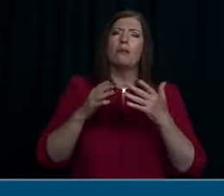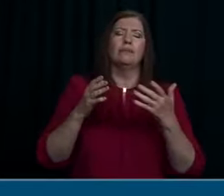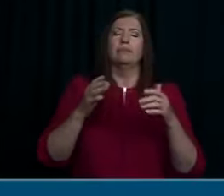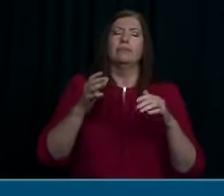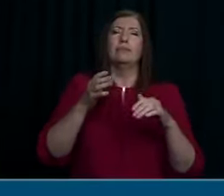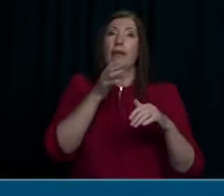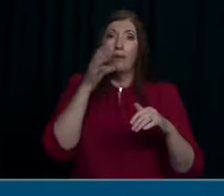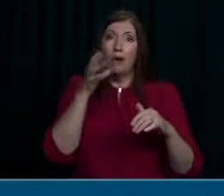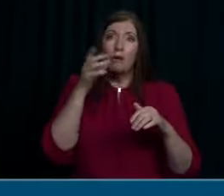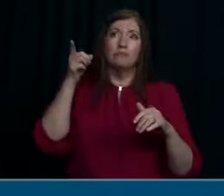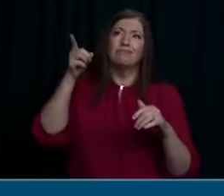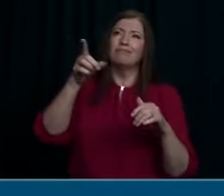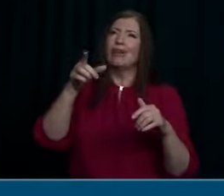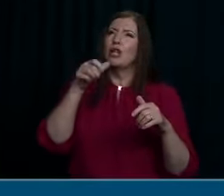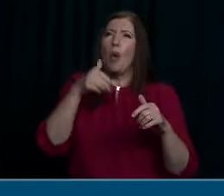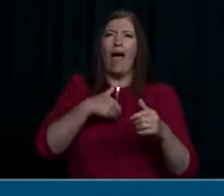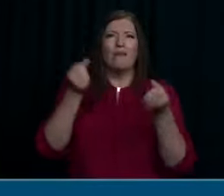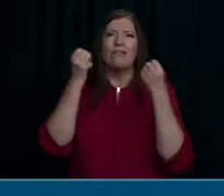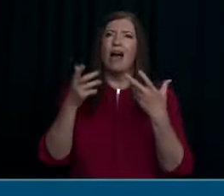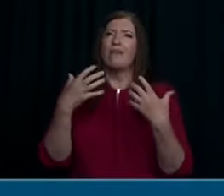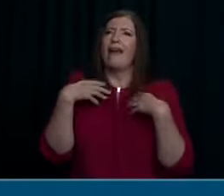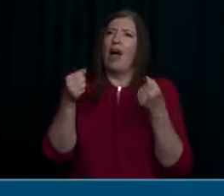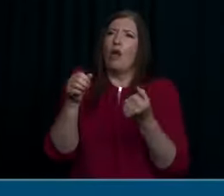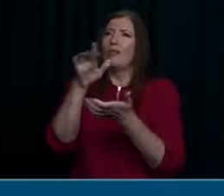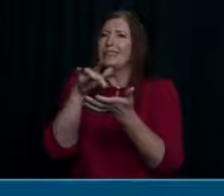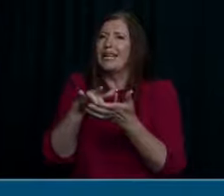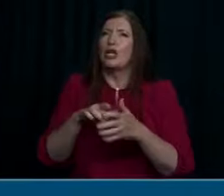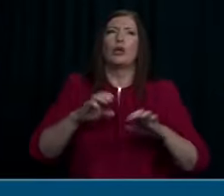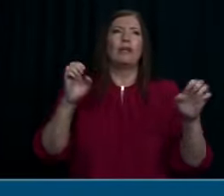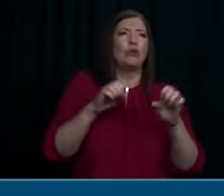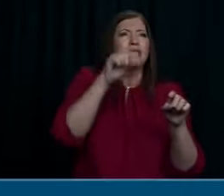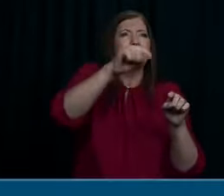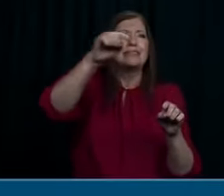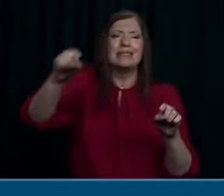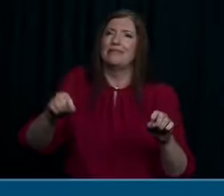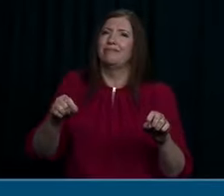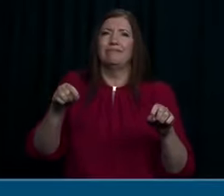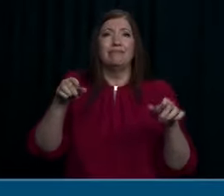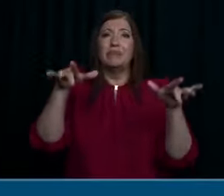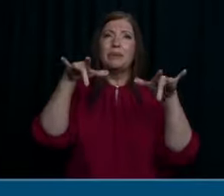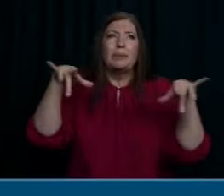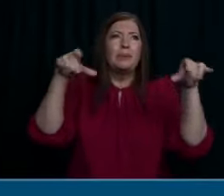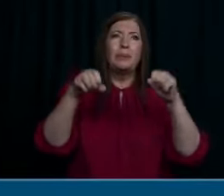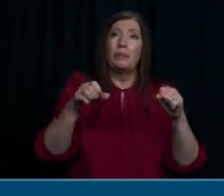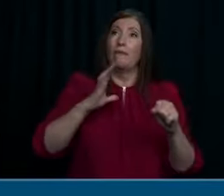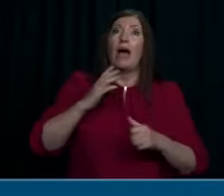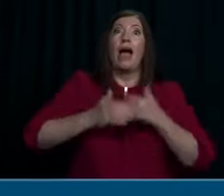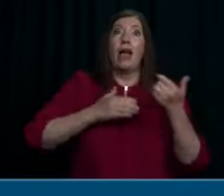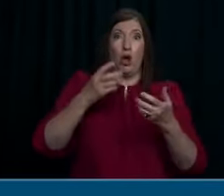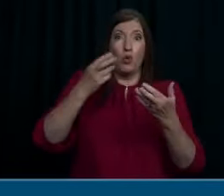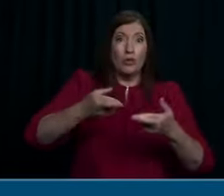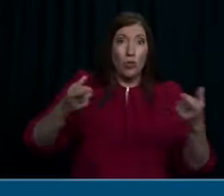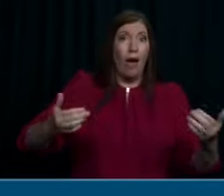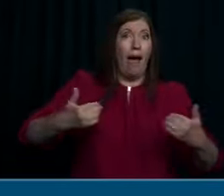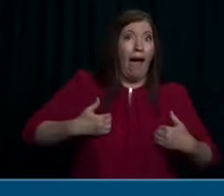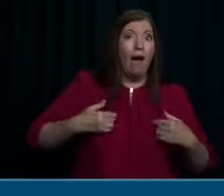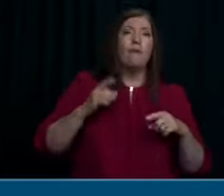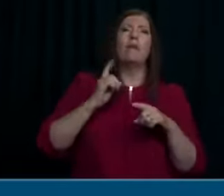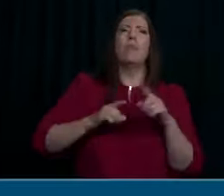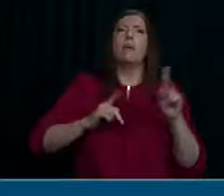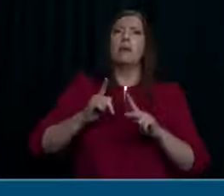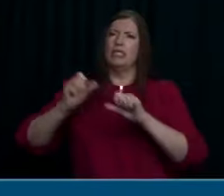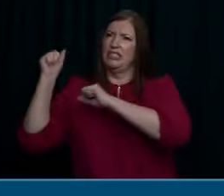services or health centers and whatnot. All those resources are going along just fine, and then all of a sudden they start to stretch because of the amount of people